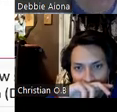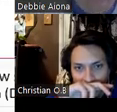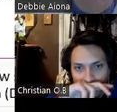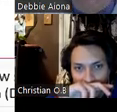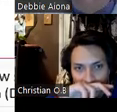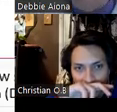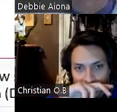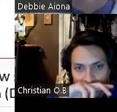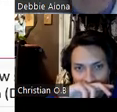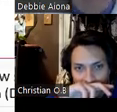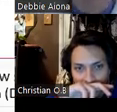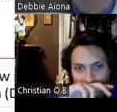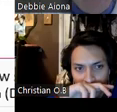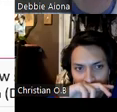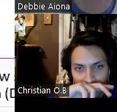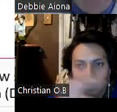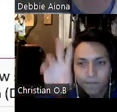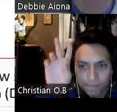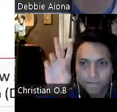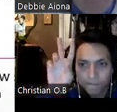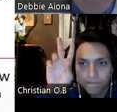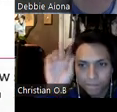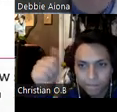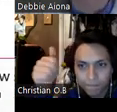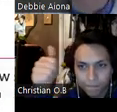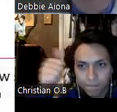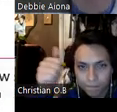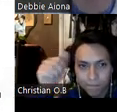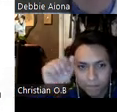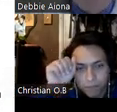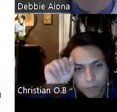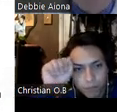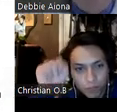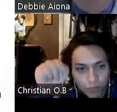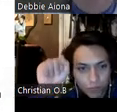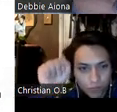can we move on from this section? Yes, please. Okay, so we can go to section C.